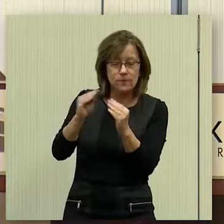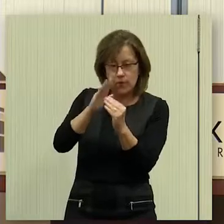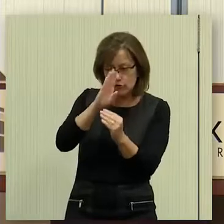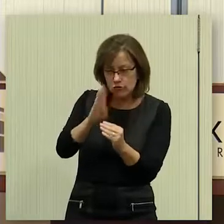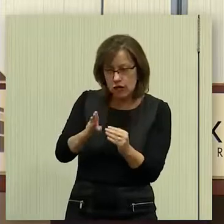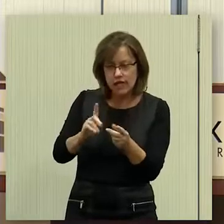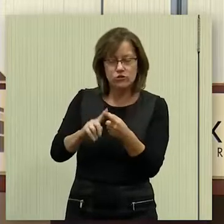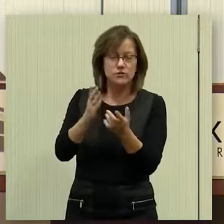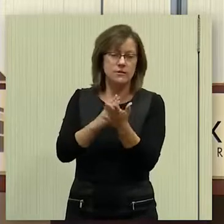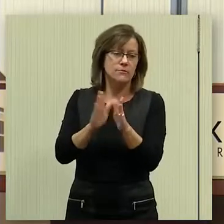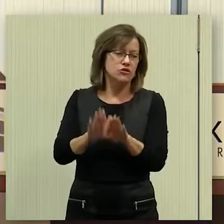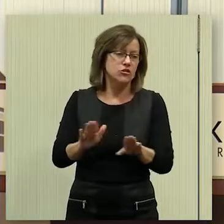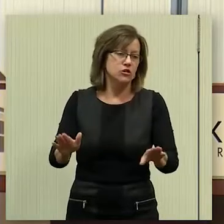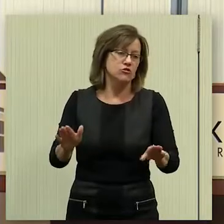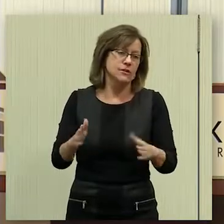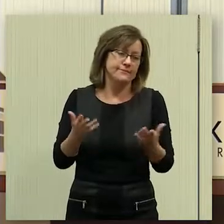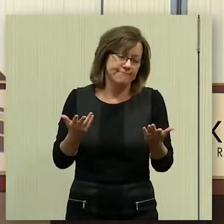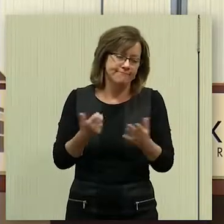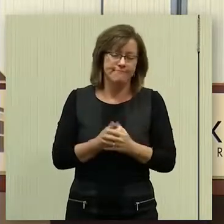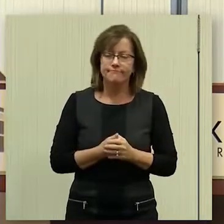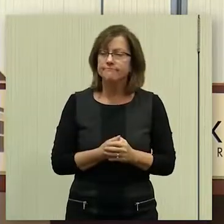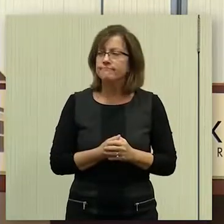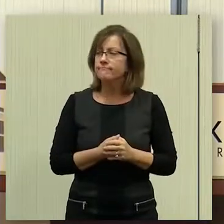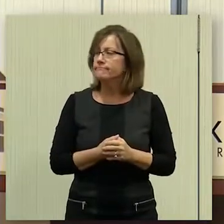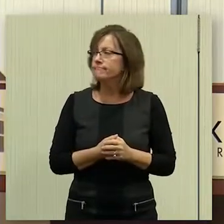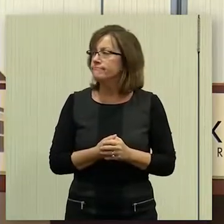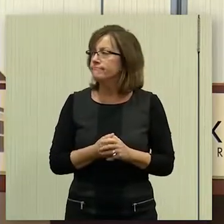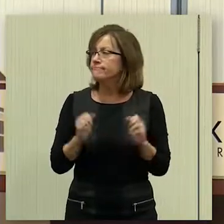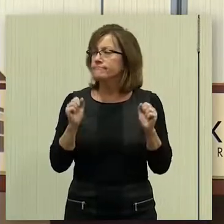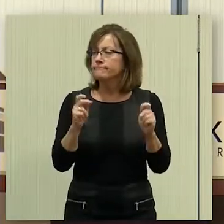to some of the children with whom we work. All right?